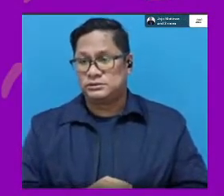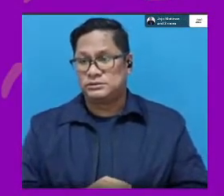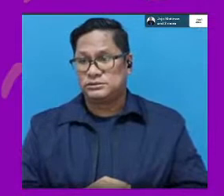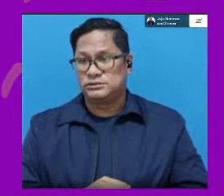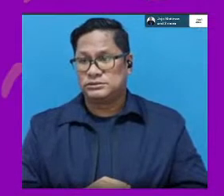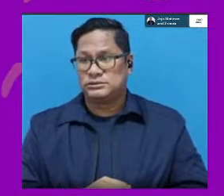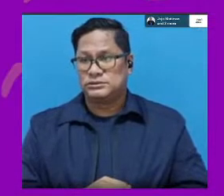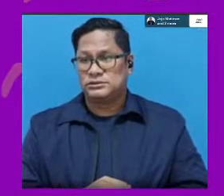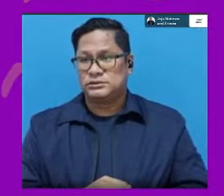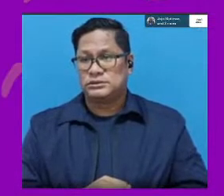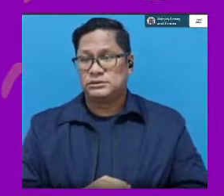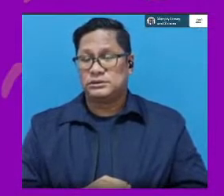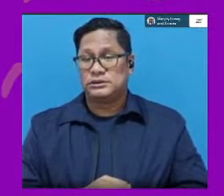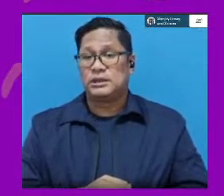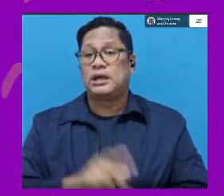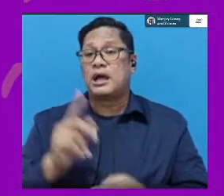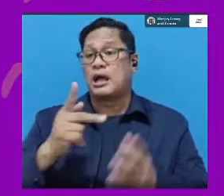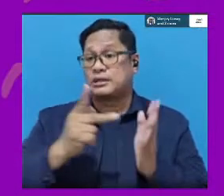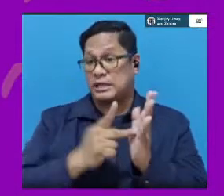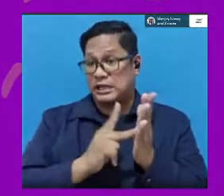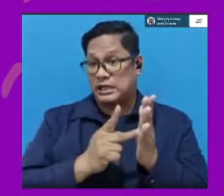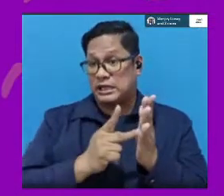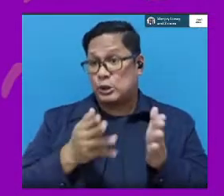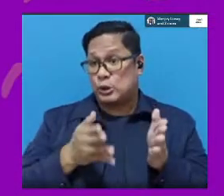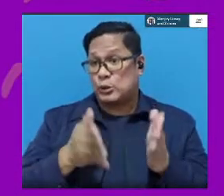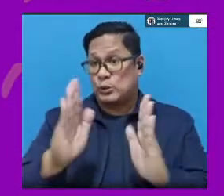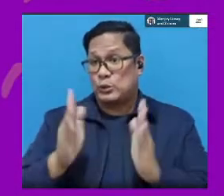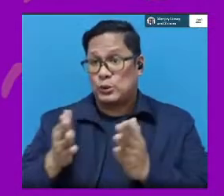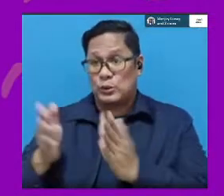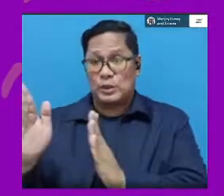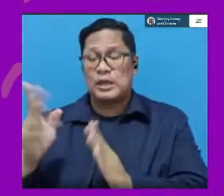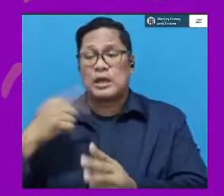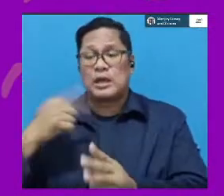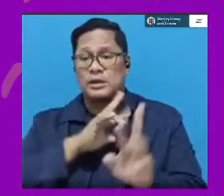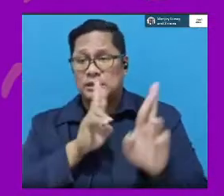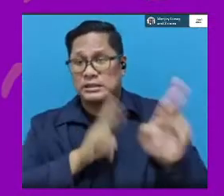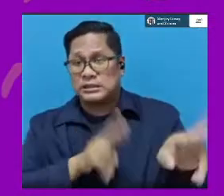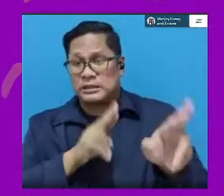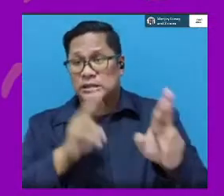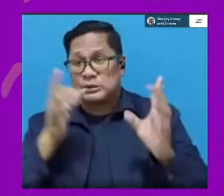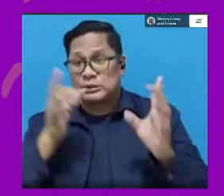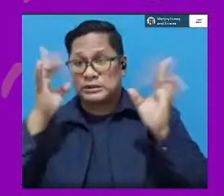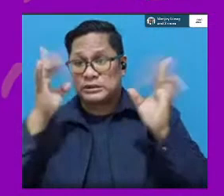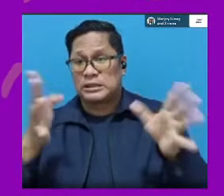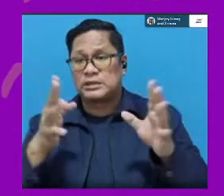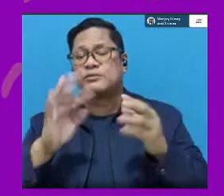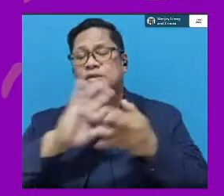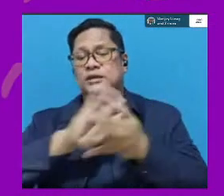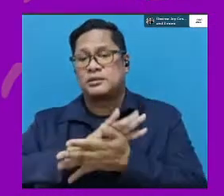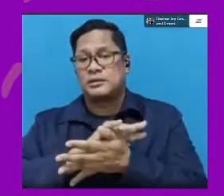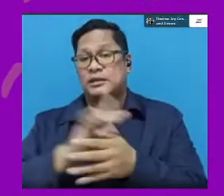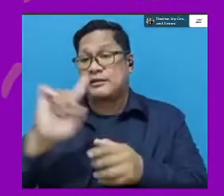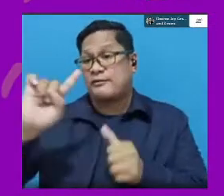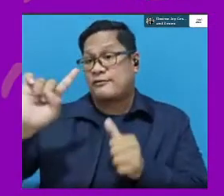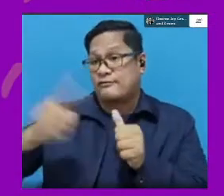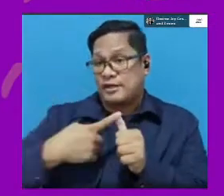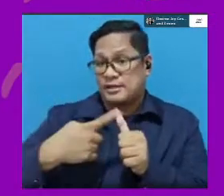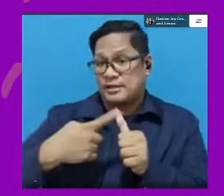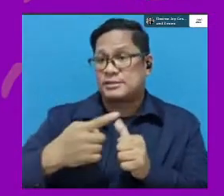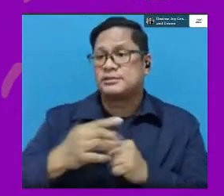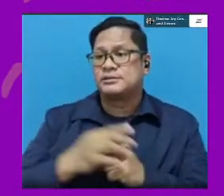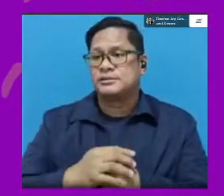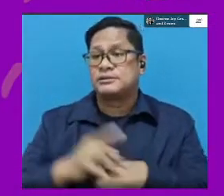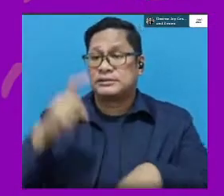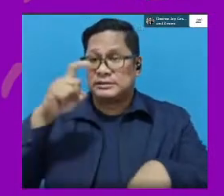So the key elements of our response to the threat of the pandemic, number one is timely